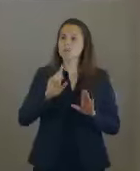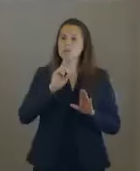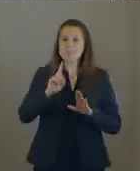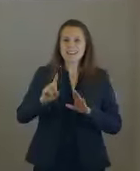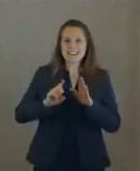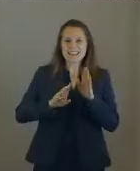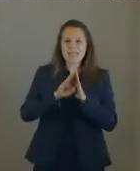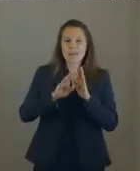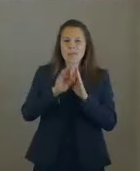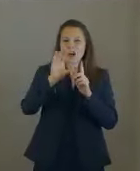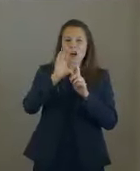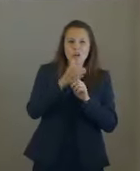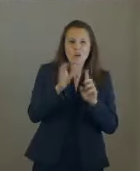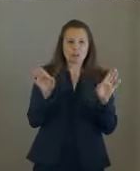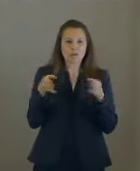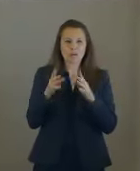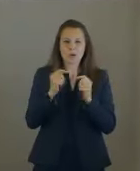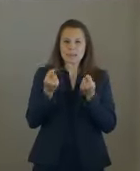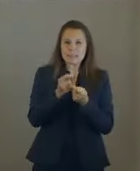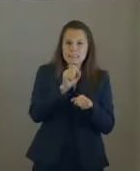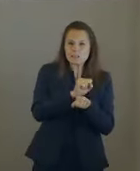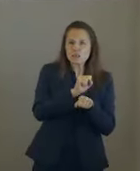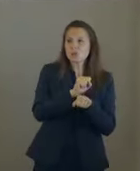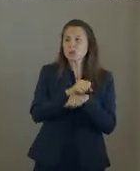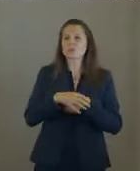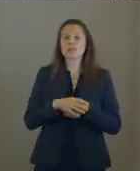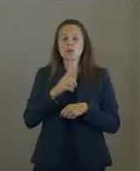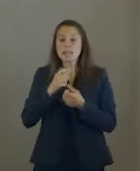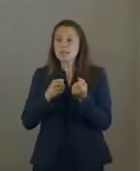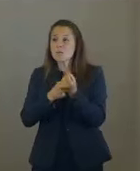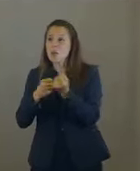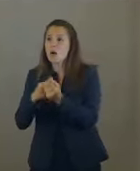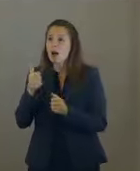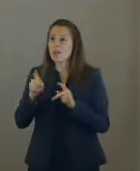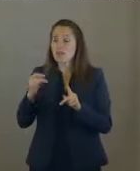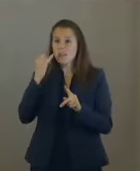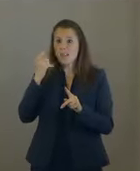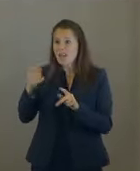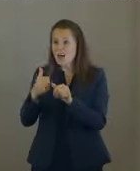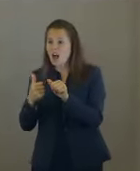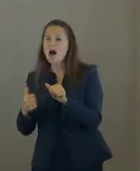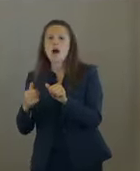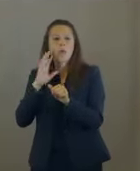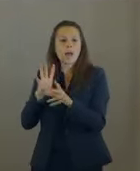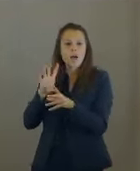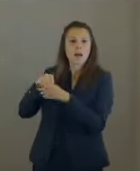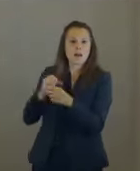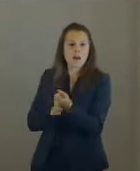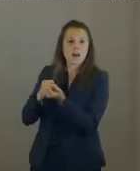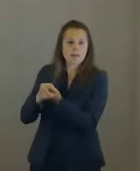culture, one of teamwork, one of picking up for other people if they cannot do the work. There's